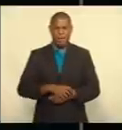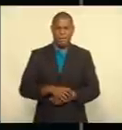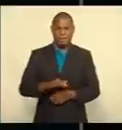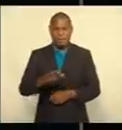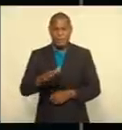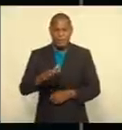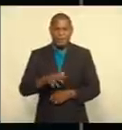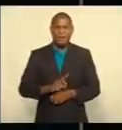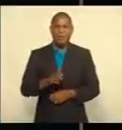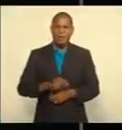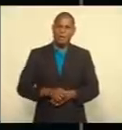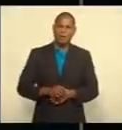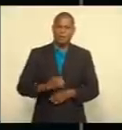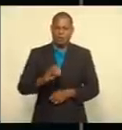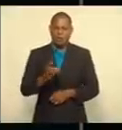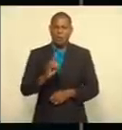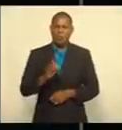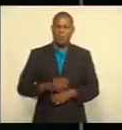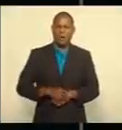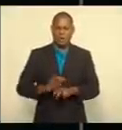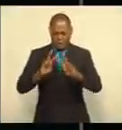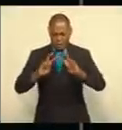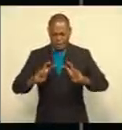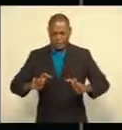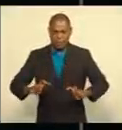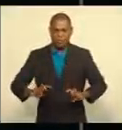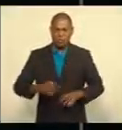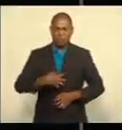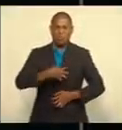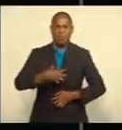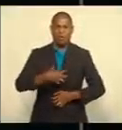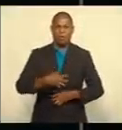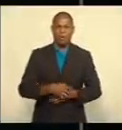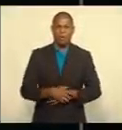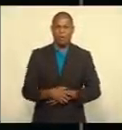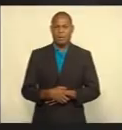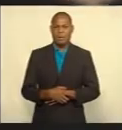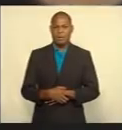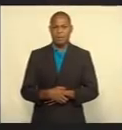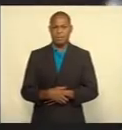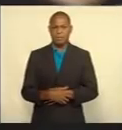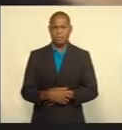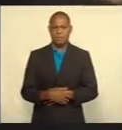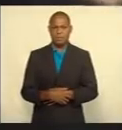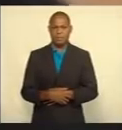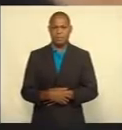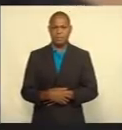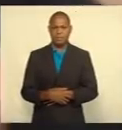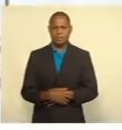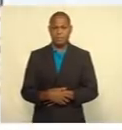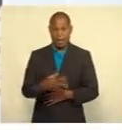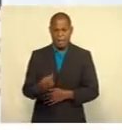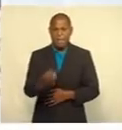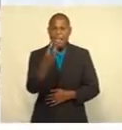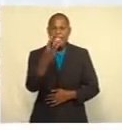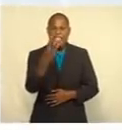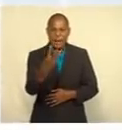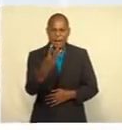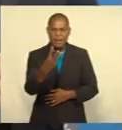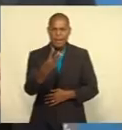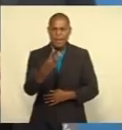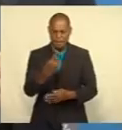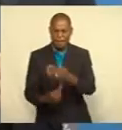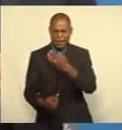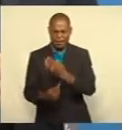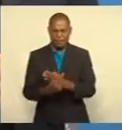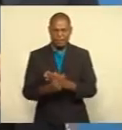the ante to fight the killer disease in Fiji. Pranita Prakash reports. There are now 3 cases in the country. None